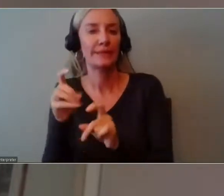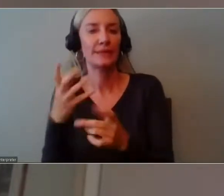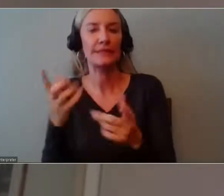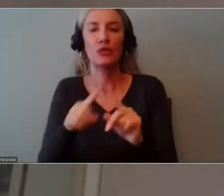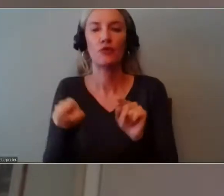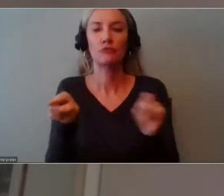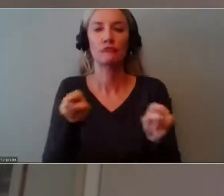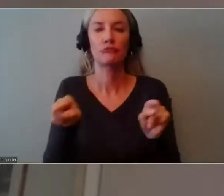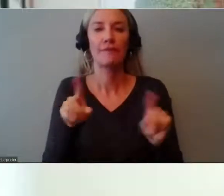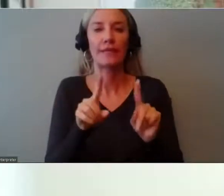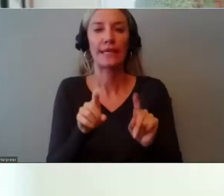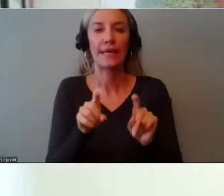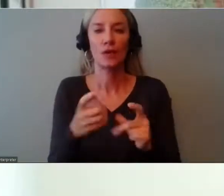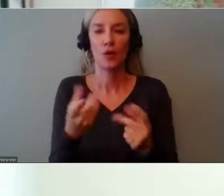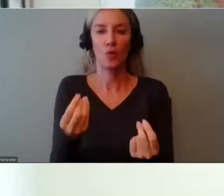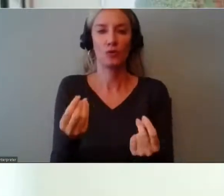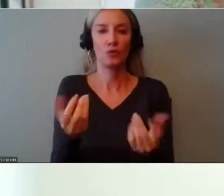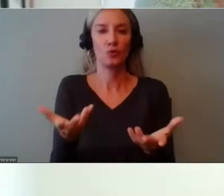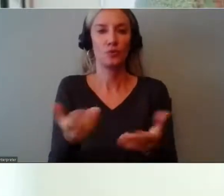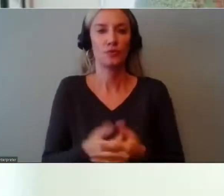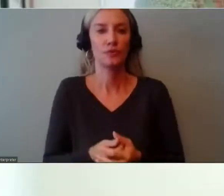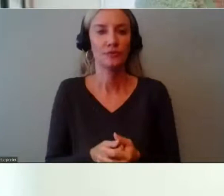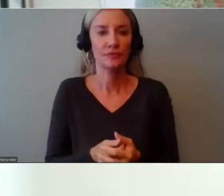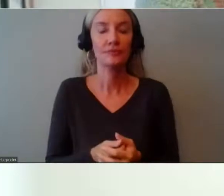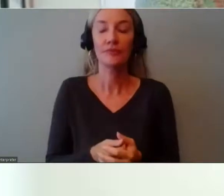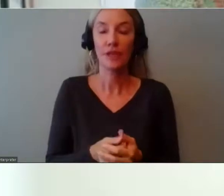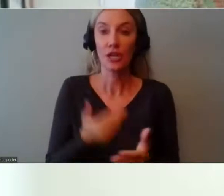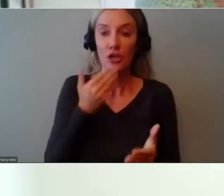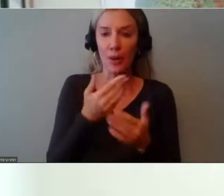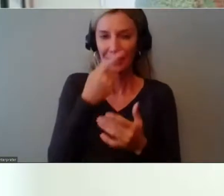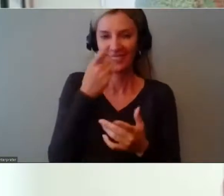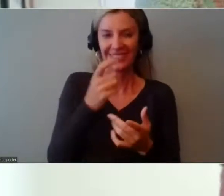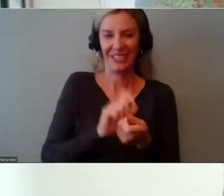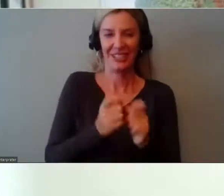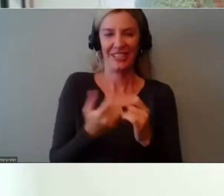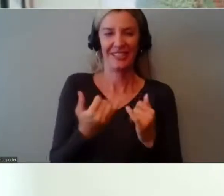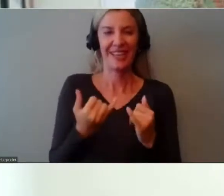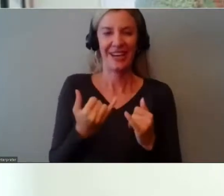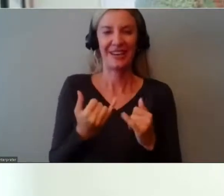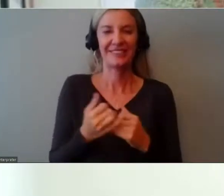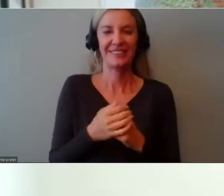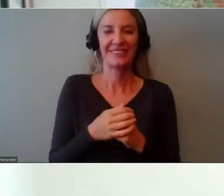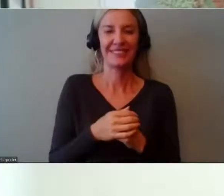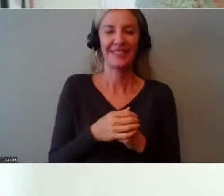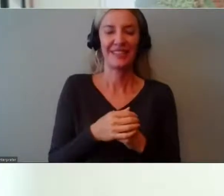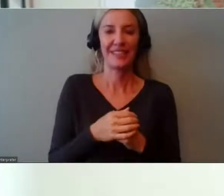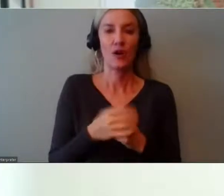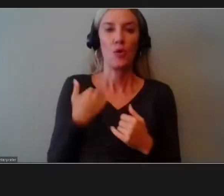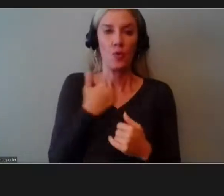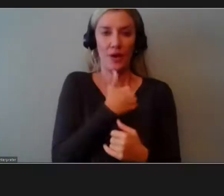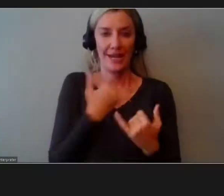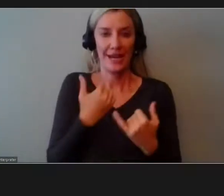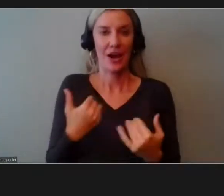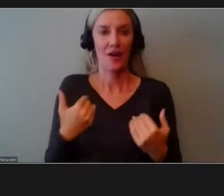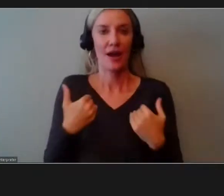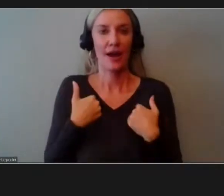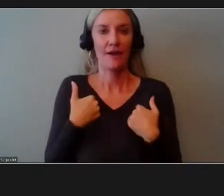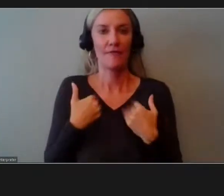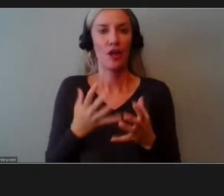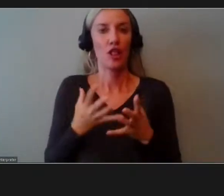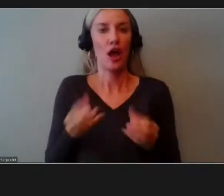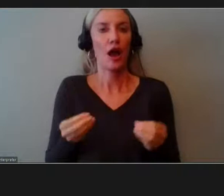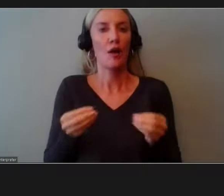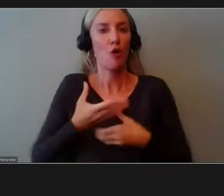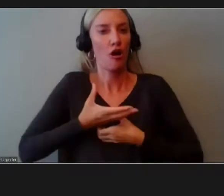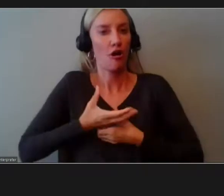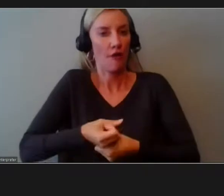with. Well, that's very good, because it's changing now. It's rapidly changing. We're getting a lot more confidence in